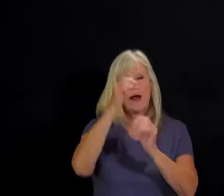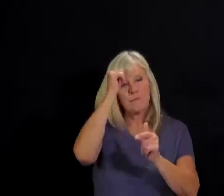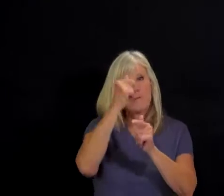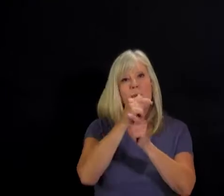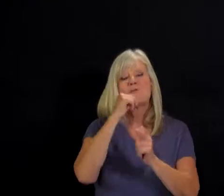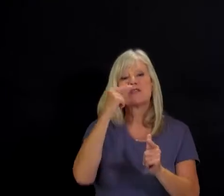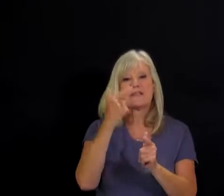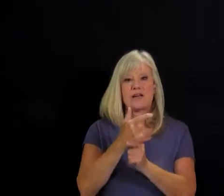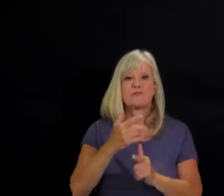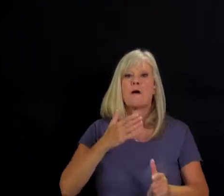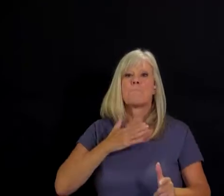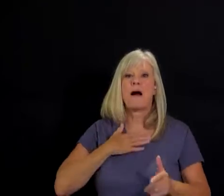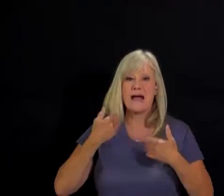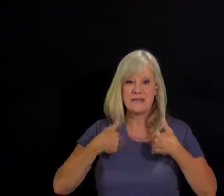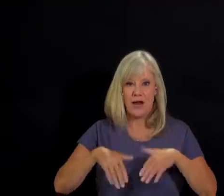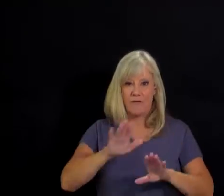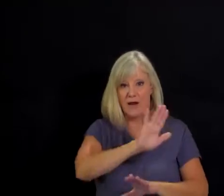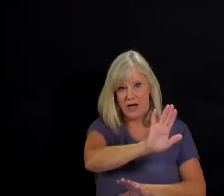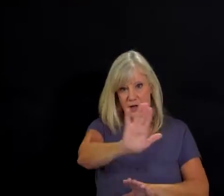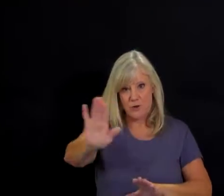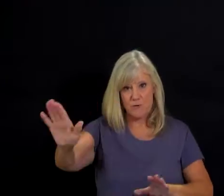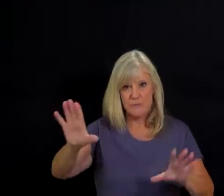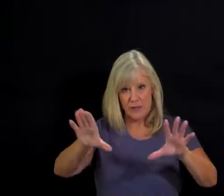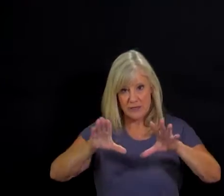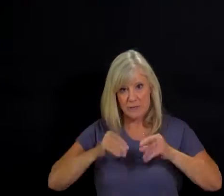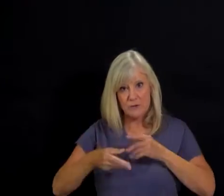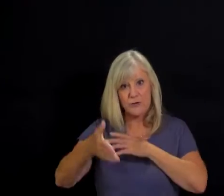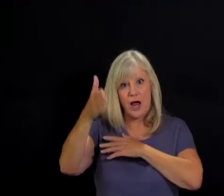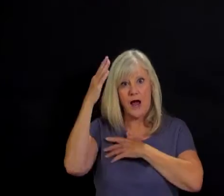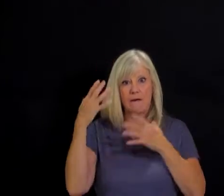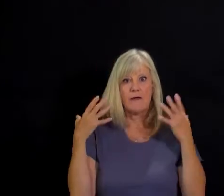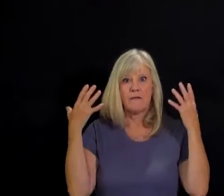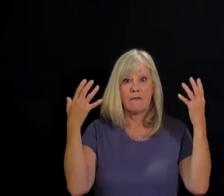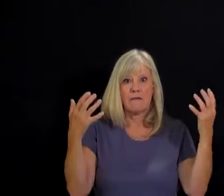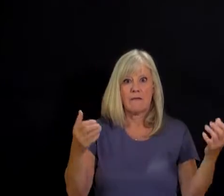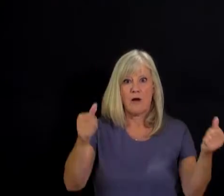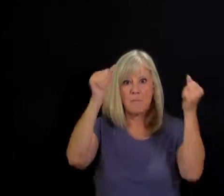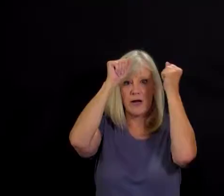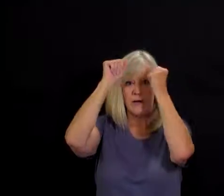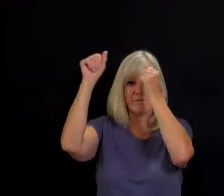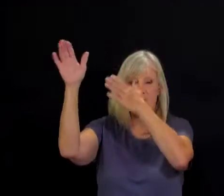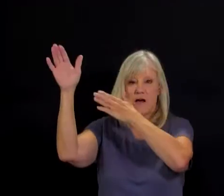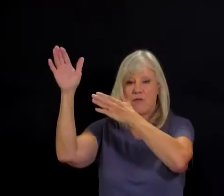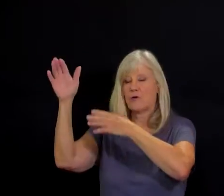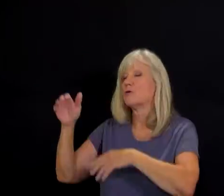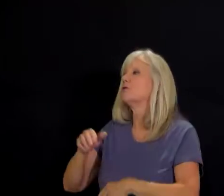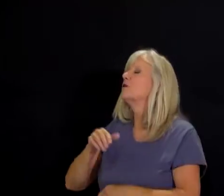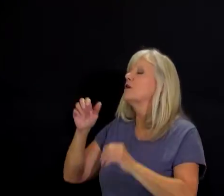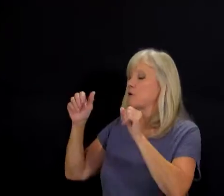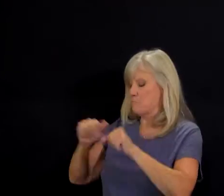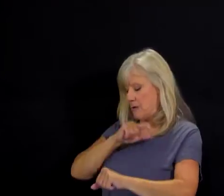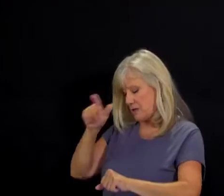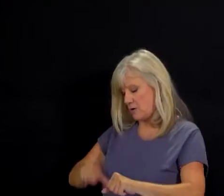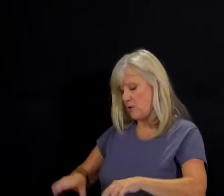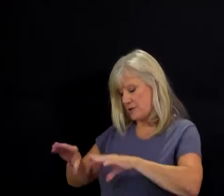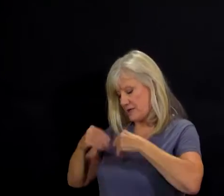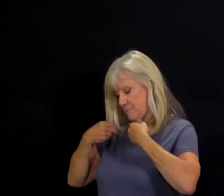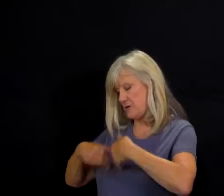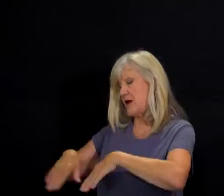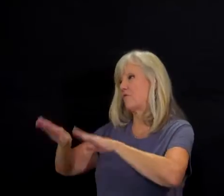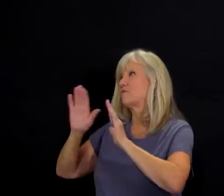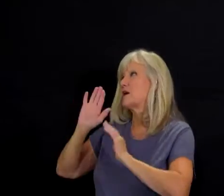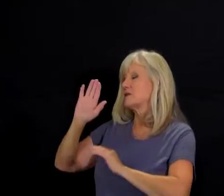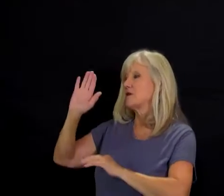And sisters, that my sacrifice and yours may be acceptable to God, the Almighty Father. May the Lord accept